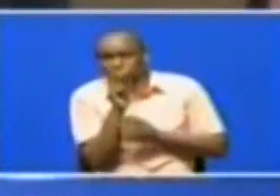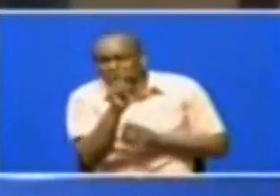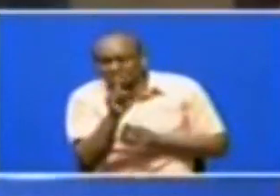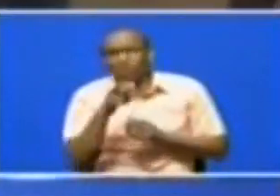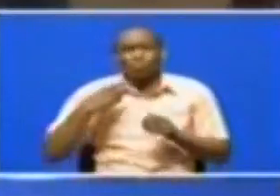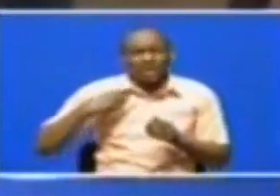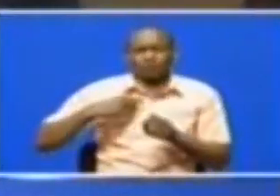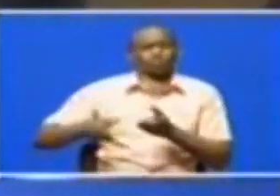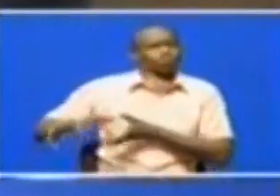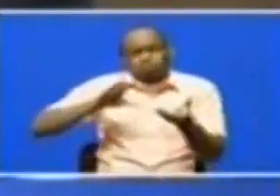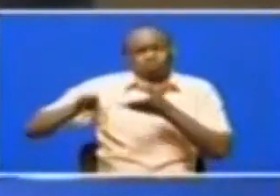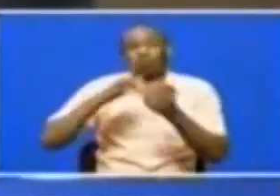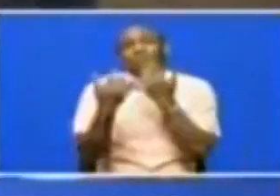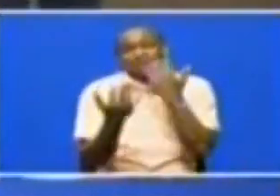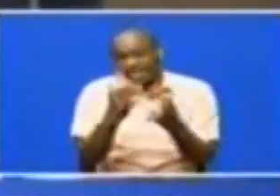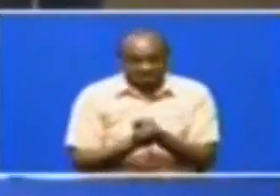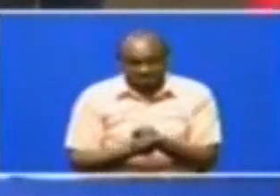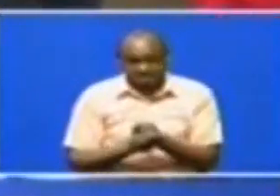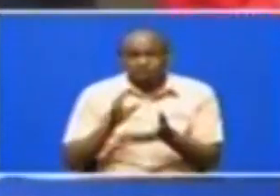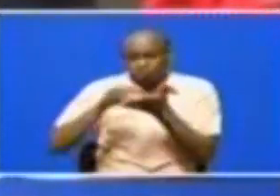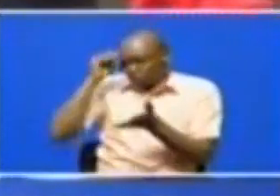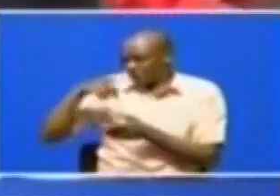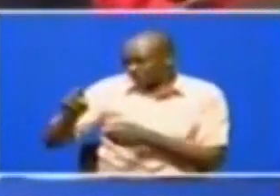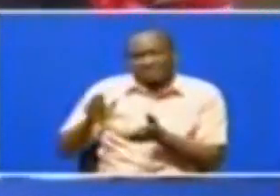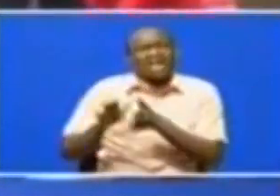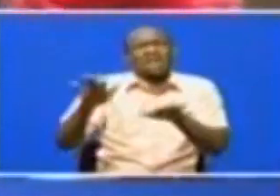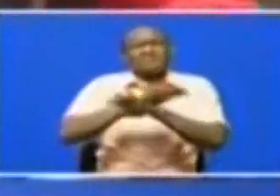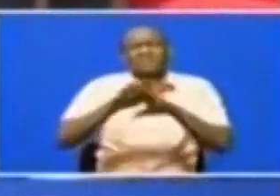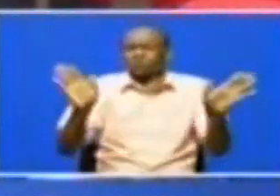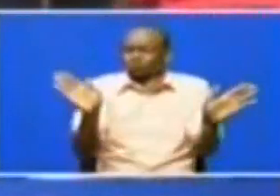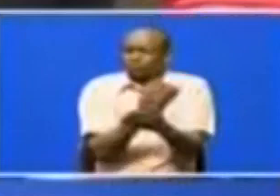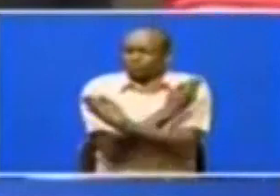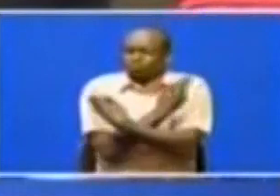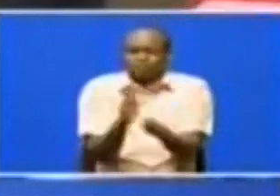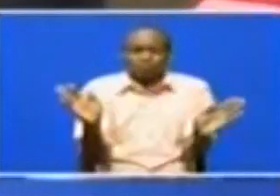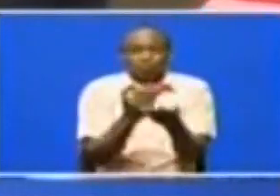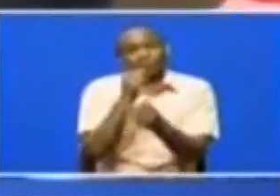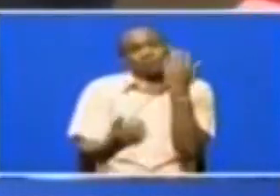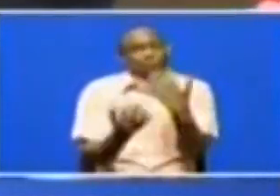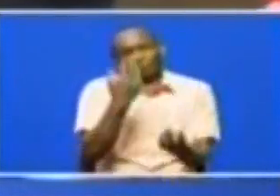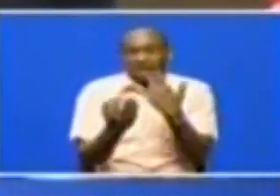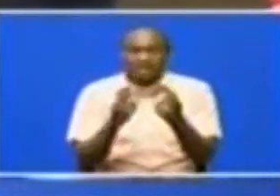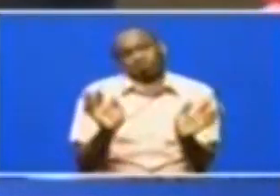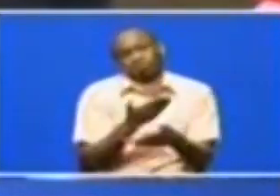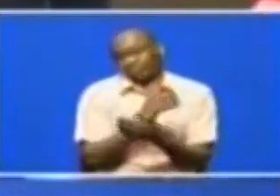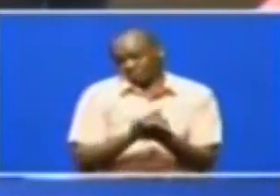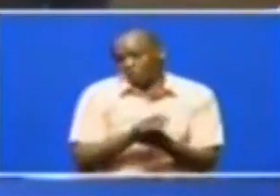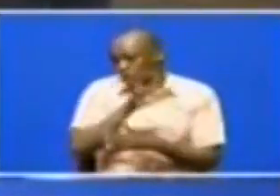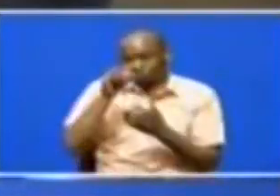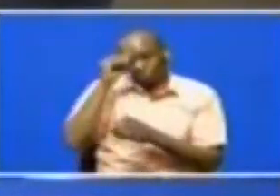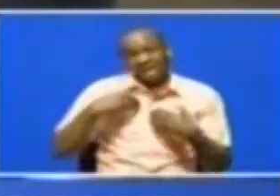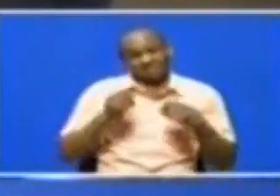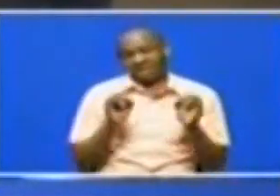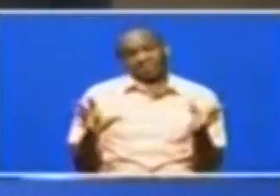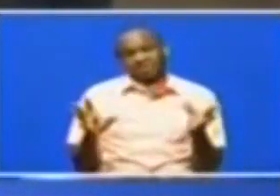put off the fire. So students lost everything. All the property was lost by the students. So